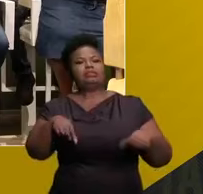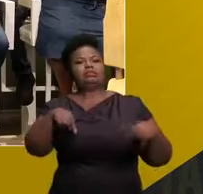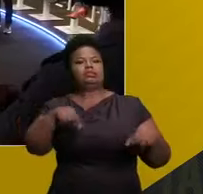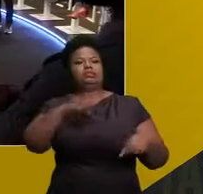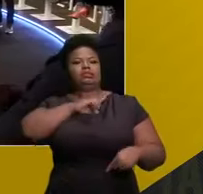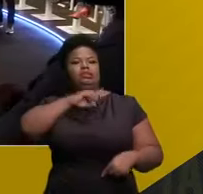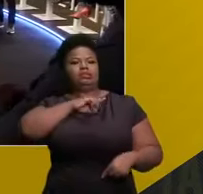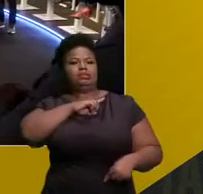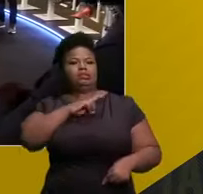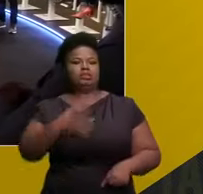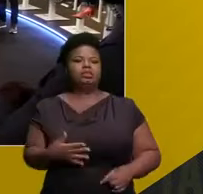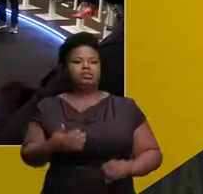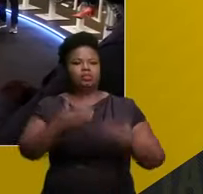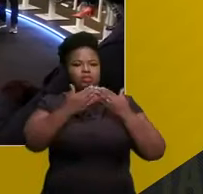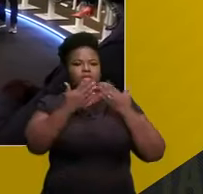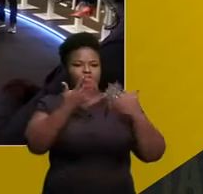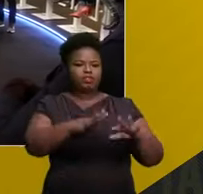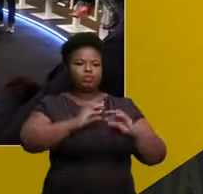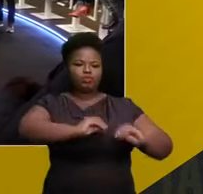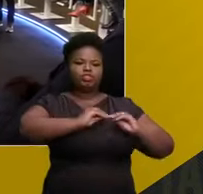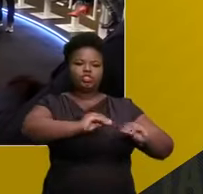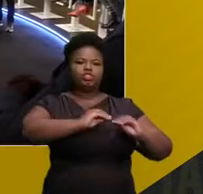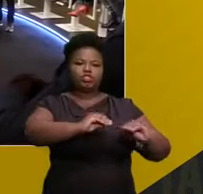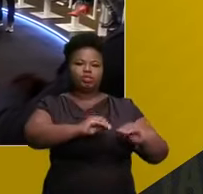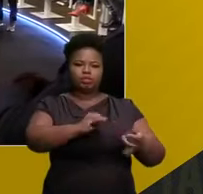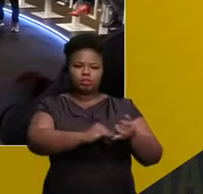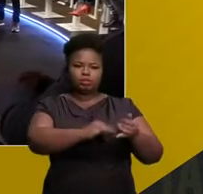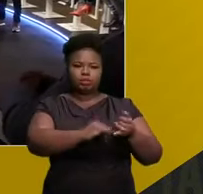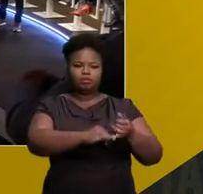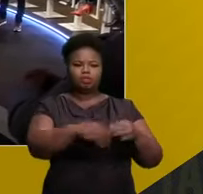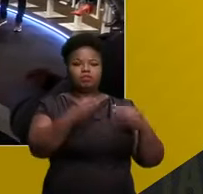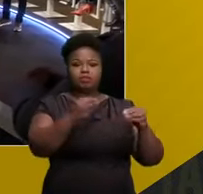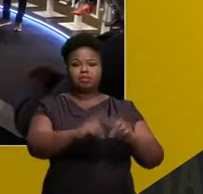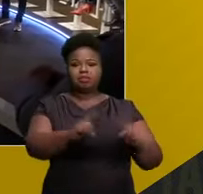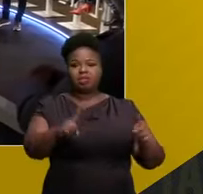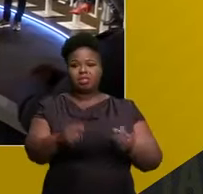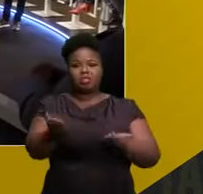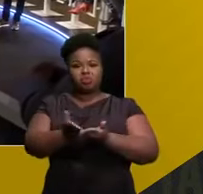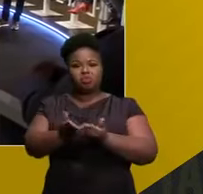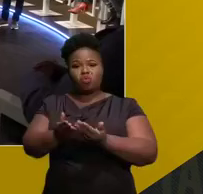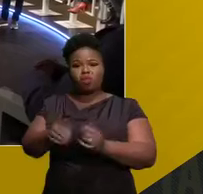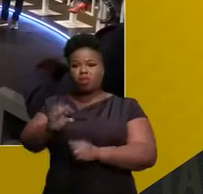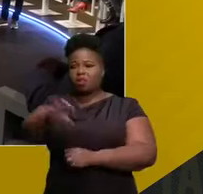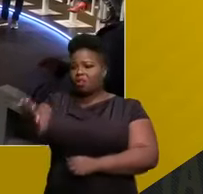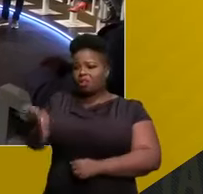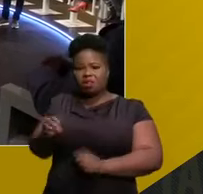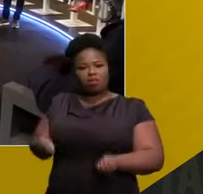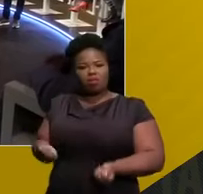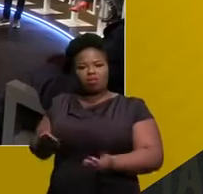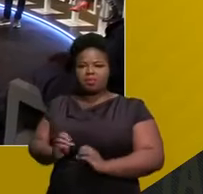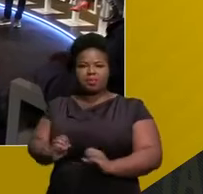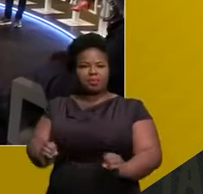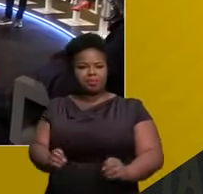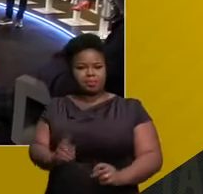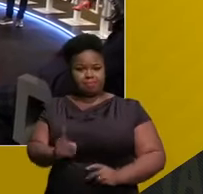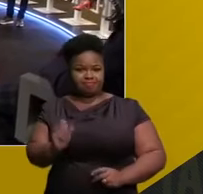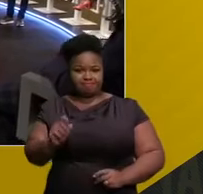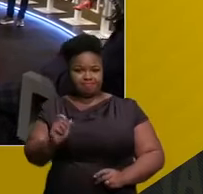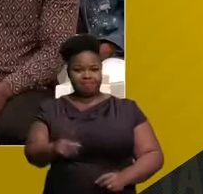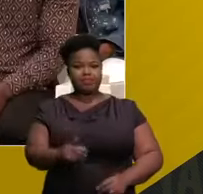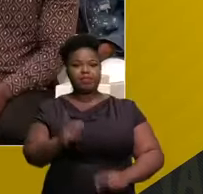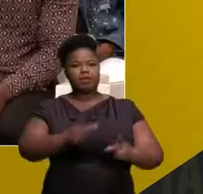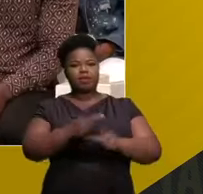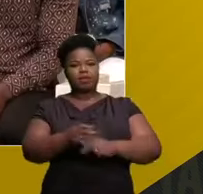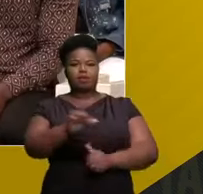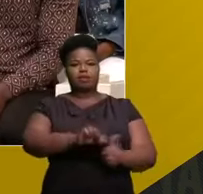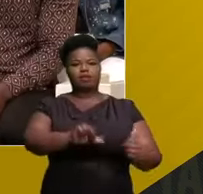is he's studied to teach commerce subjects. Sure. But the schools around him, they don't offer commerce. You see, again, it goes